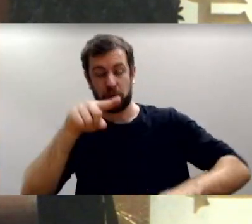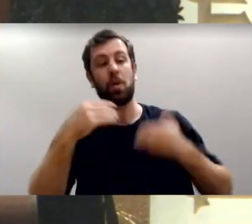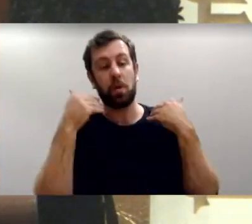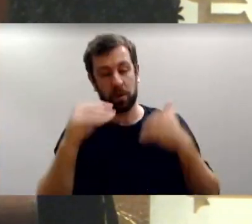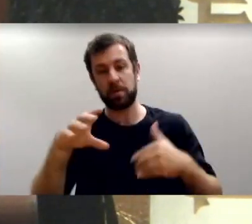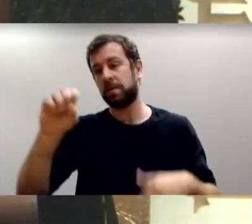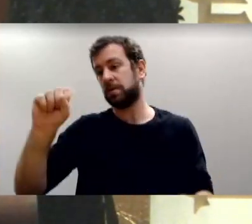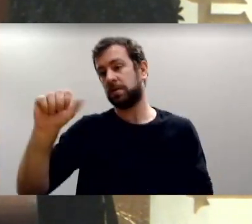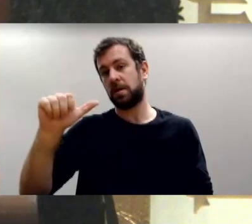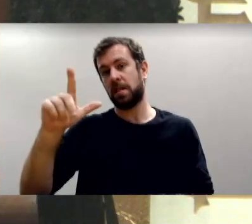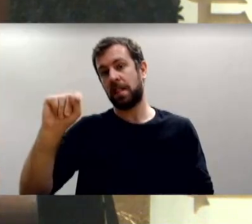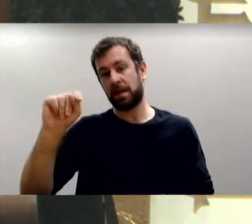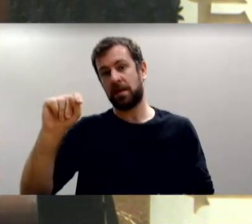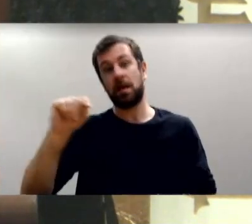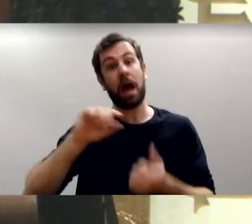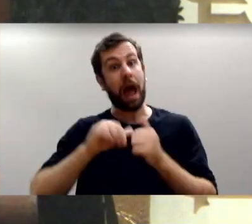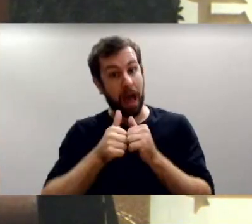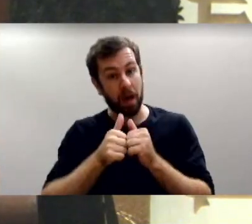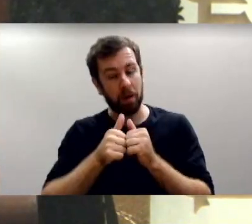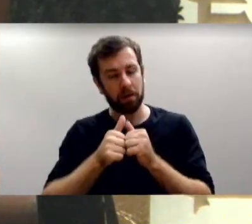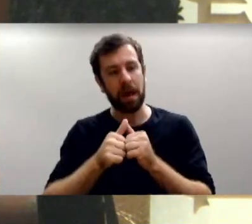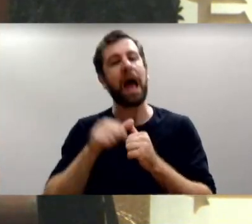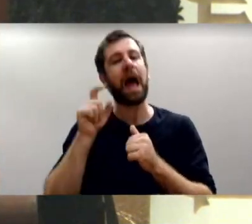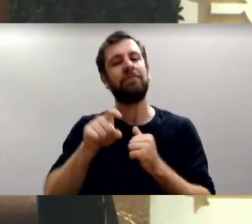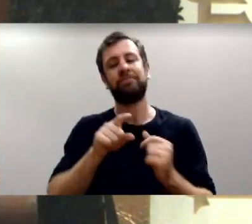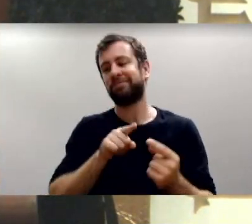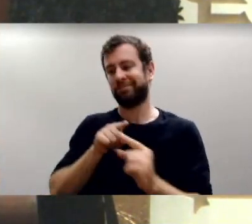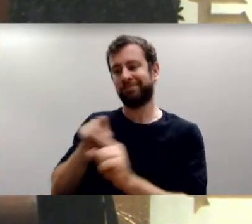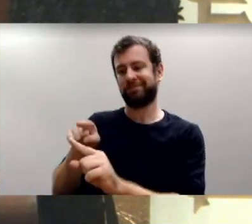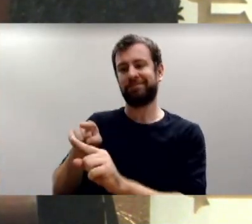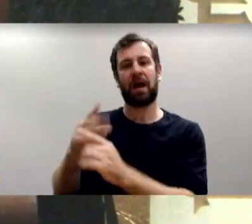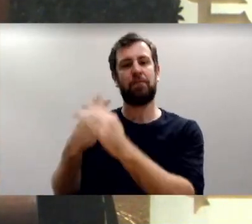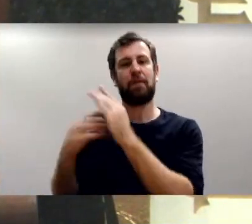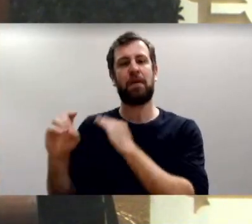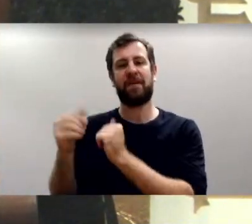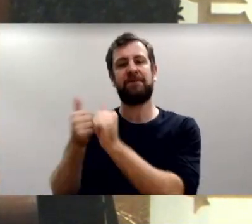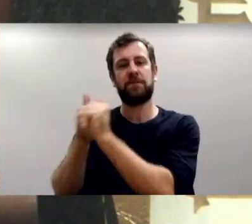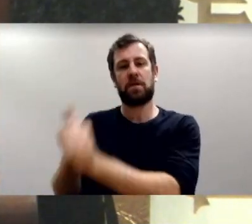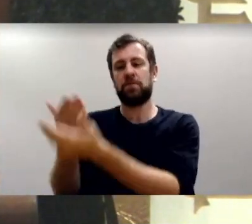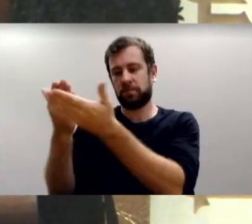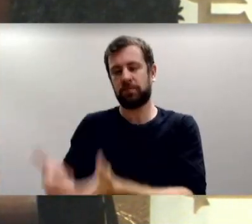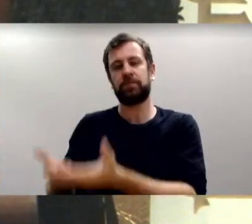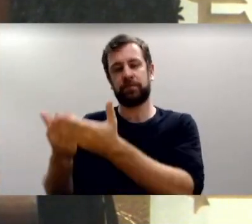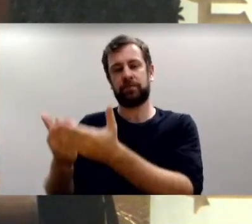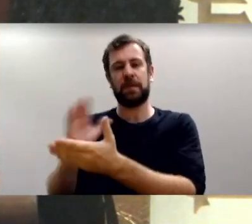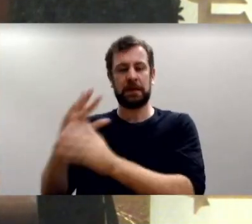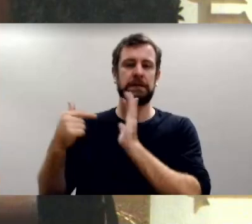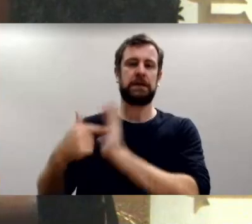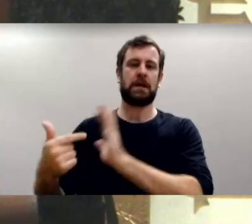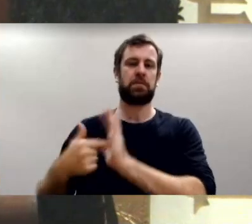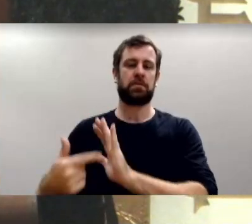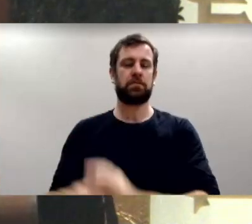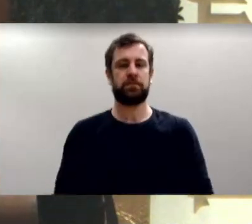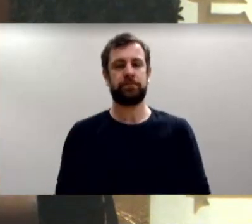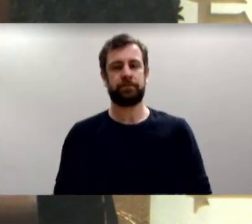is forcing us to go to Rasulullah sallallahu alayhi wa sallam. Salawat.